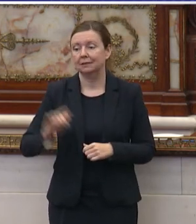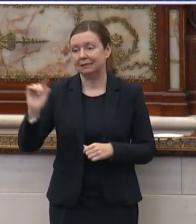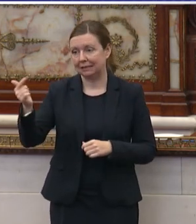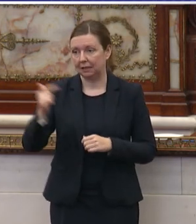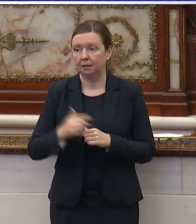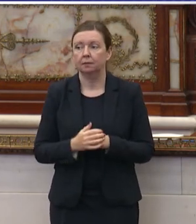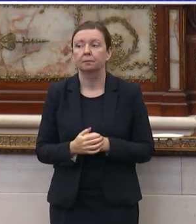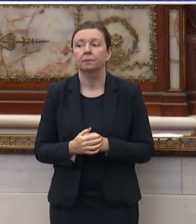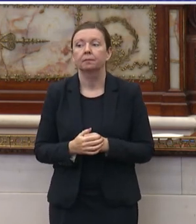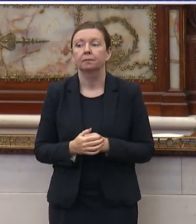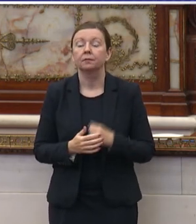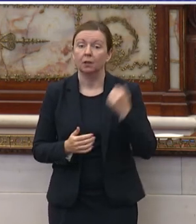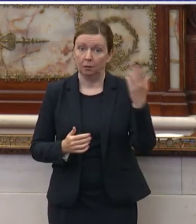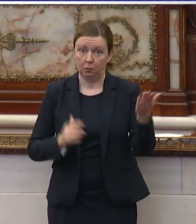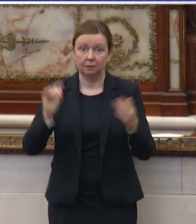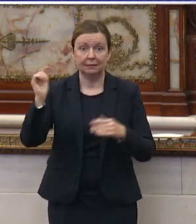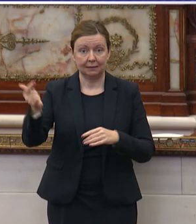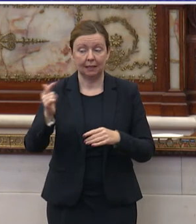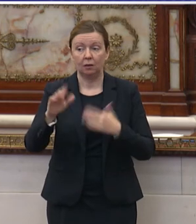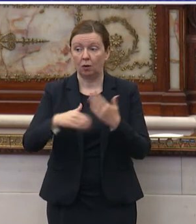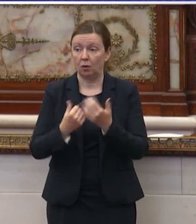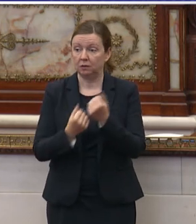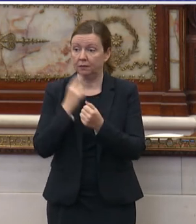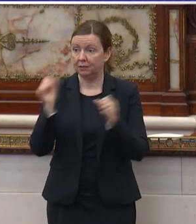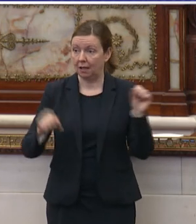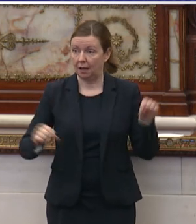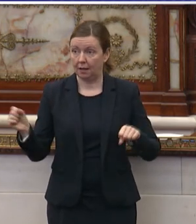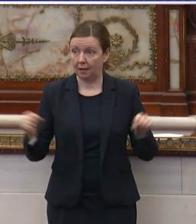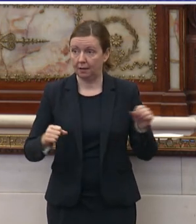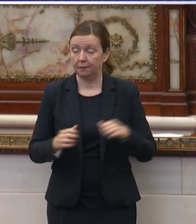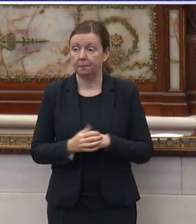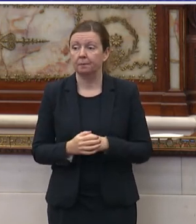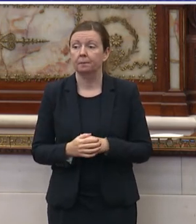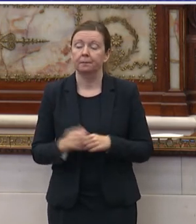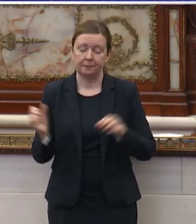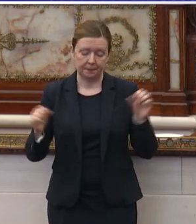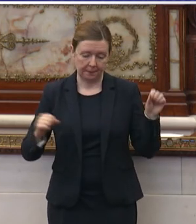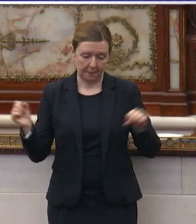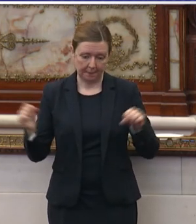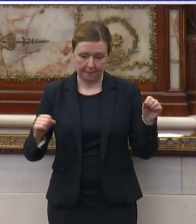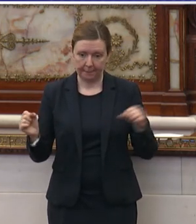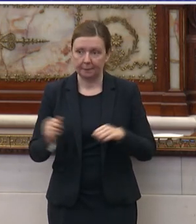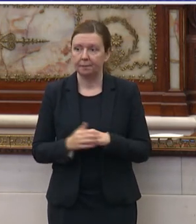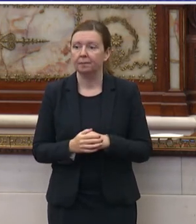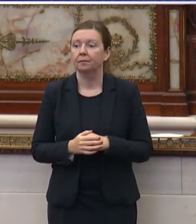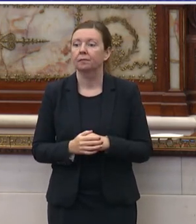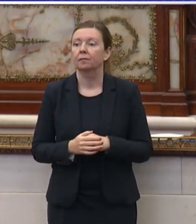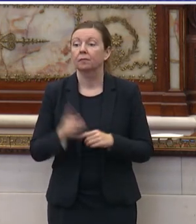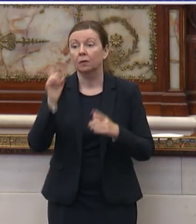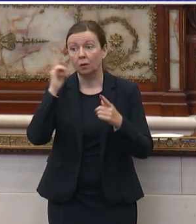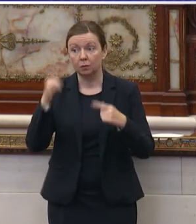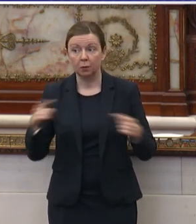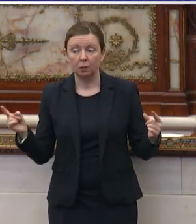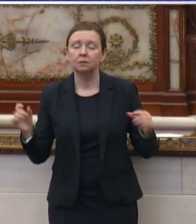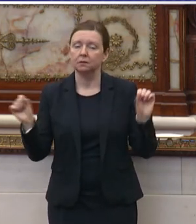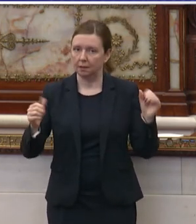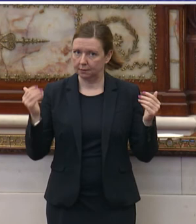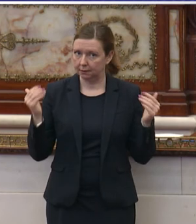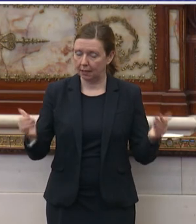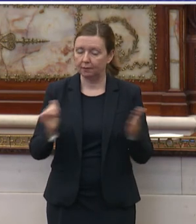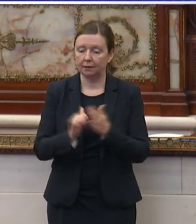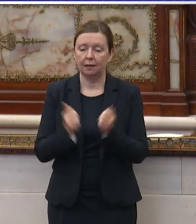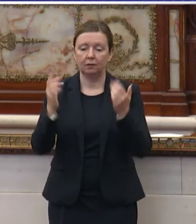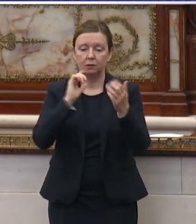Second. It's been moved and properly second. All those in favor indicate by saying aye. Aye. Those opposed, ayes have it, and